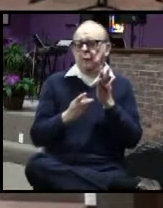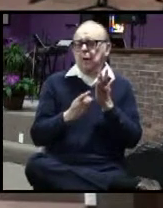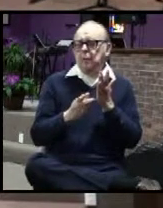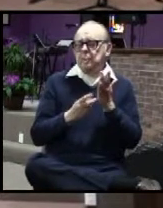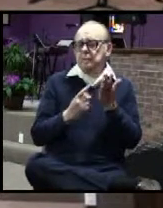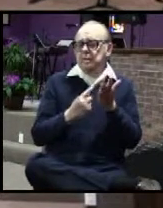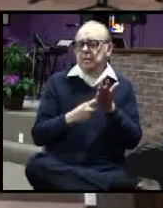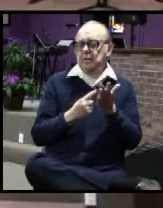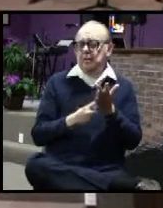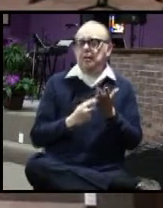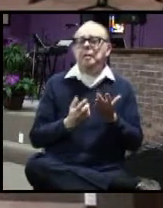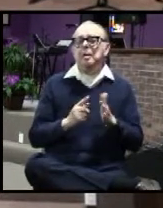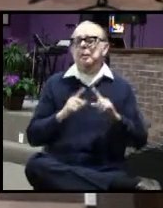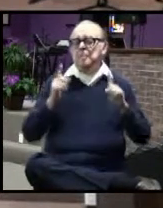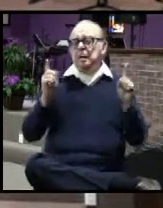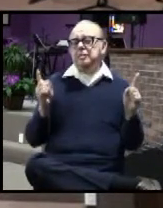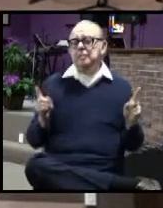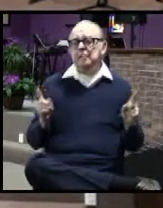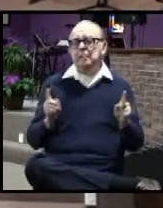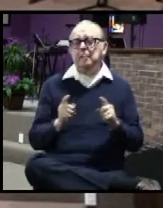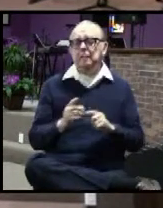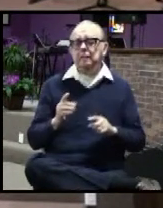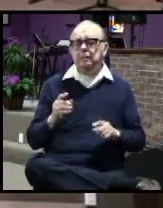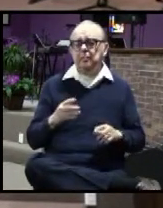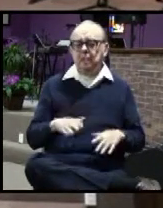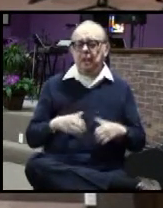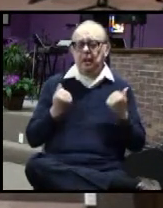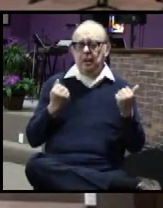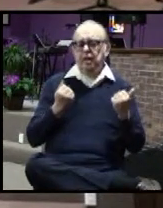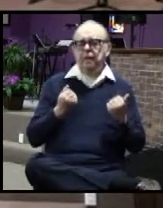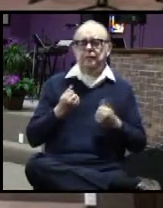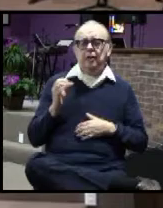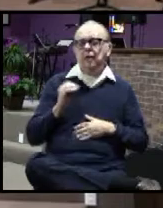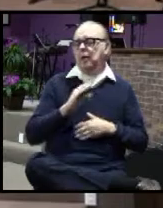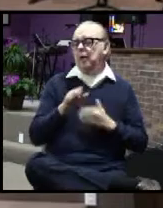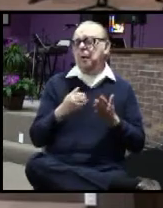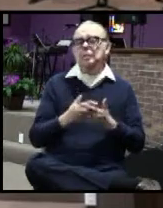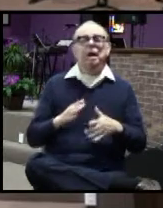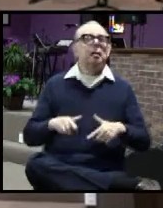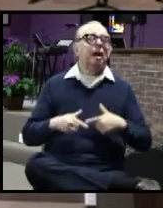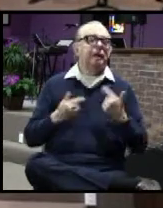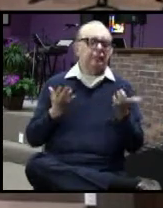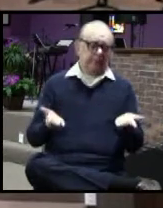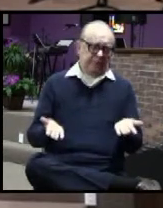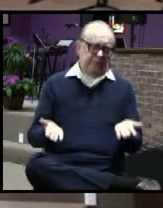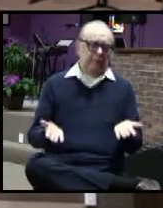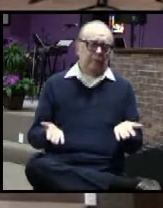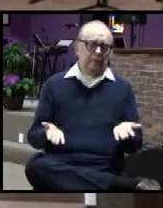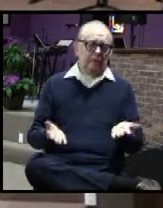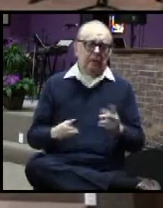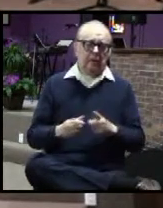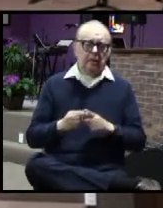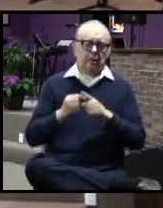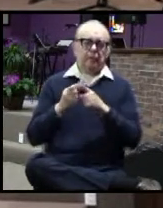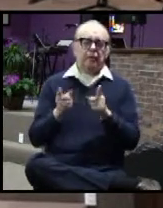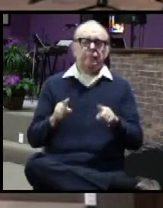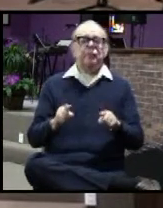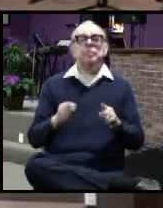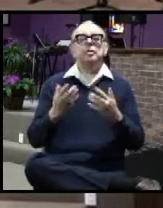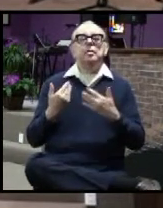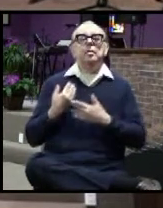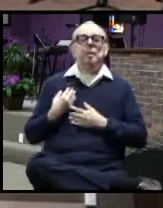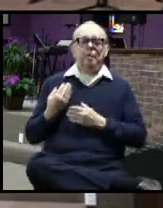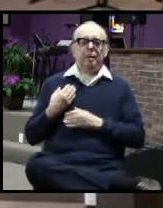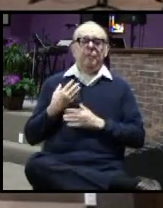But I've lived in Ohio all of my life, except when I was in the service for